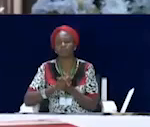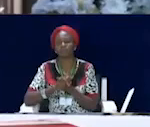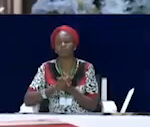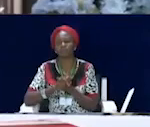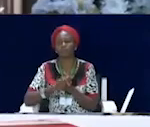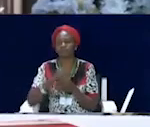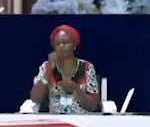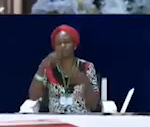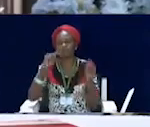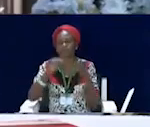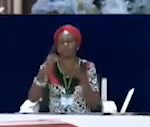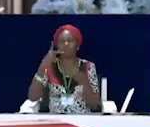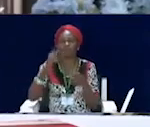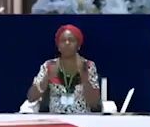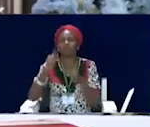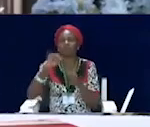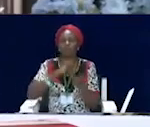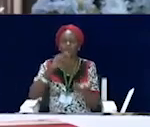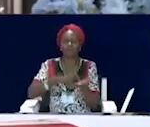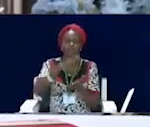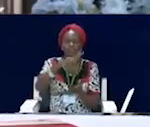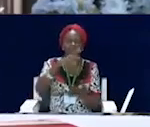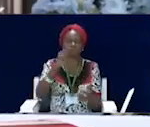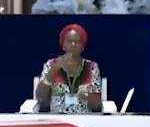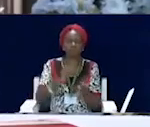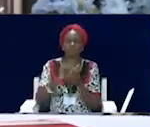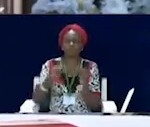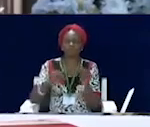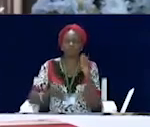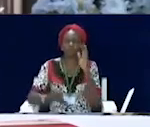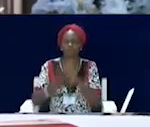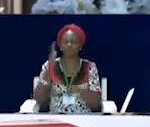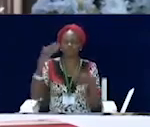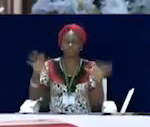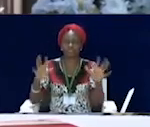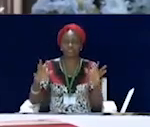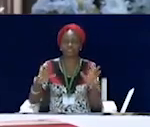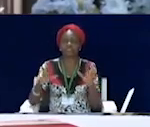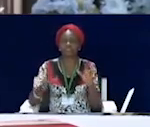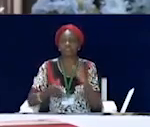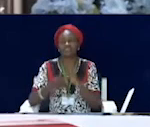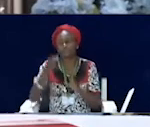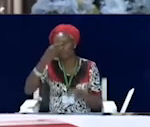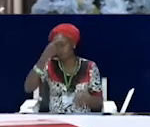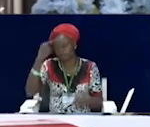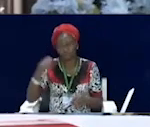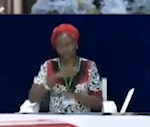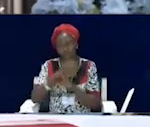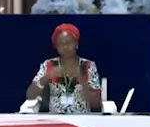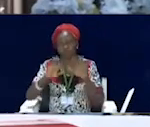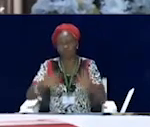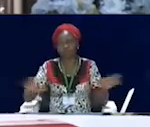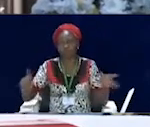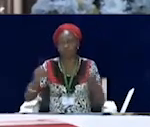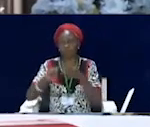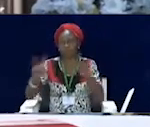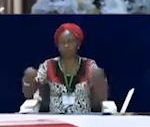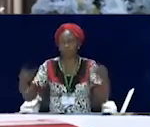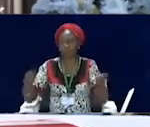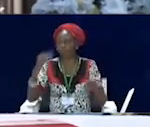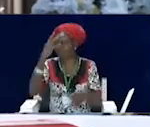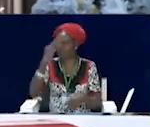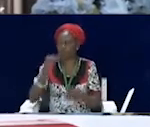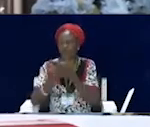I'm trying to see which one I can jump so that we can finish quickly, because we don't want the children to fall asleep